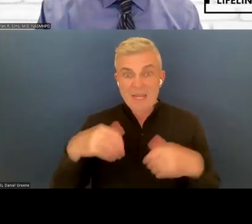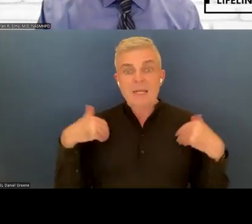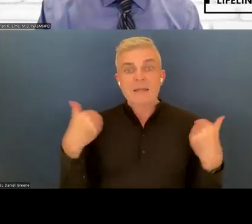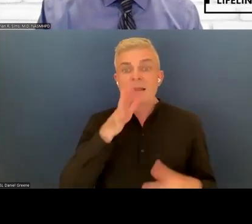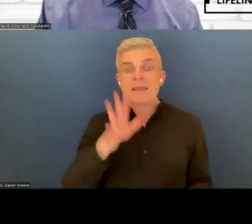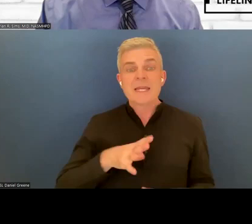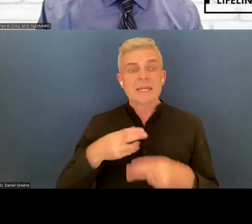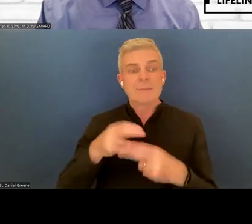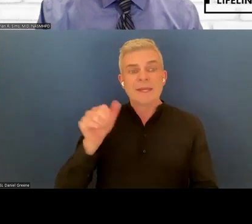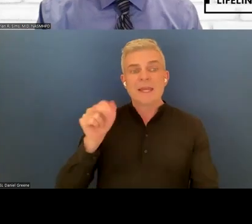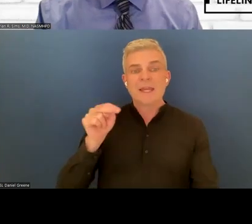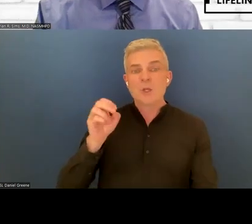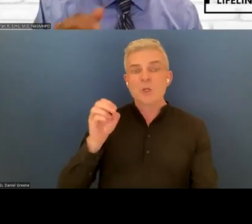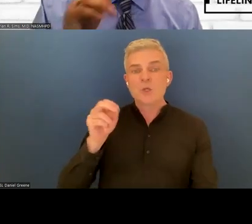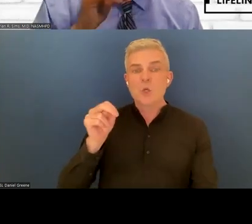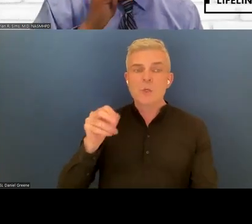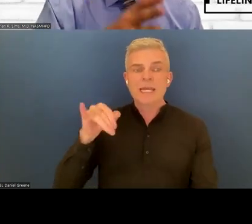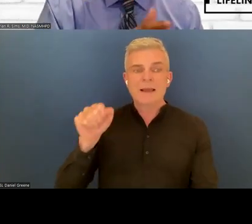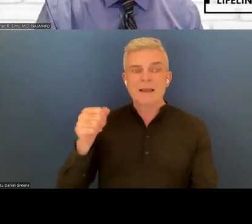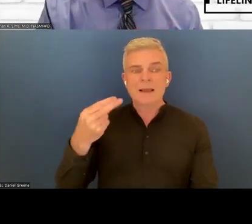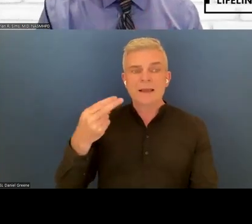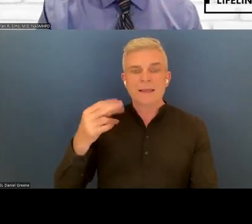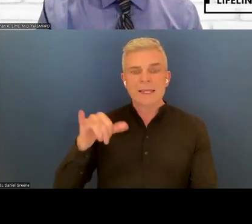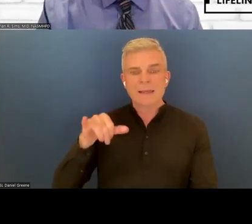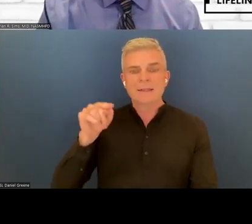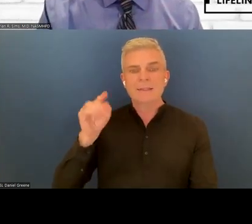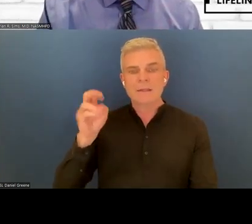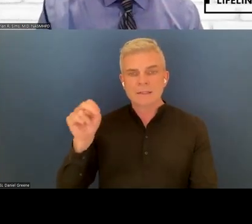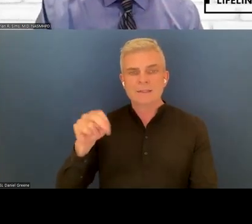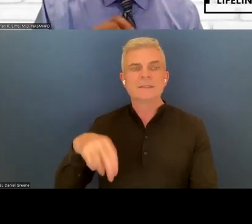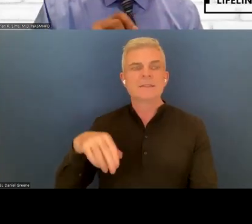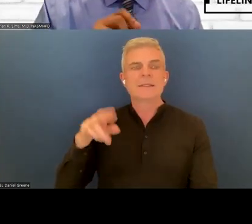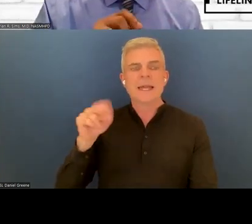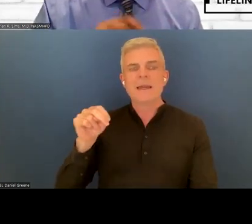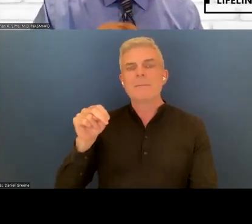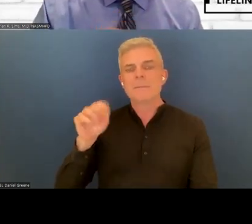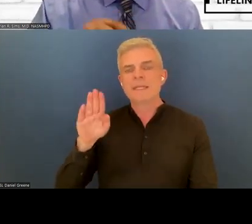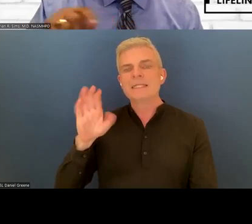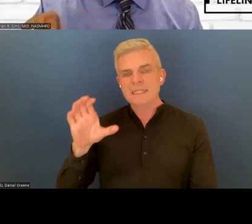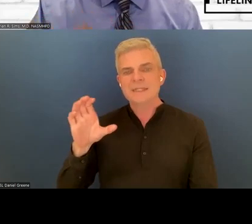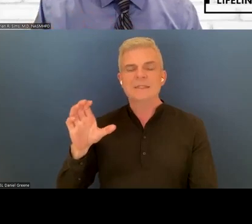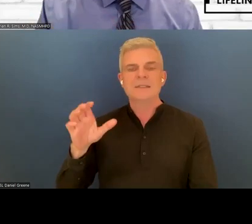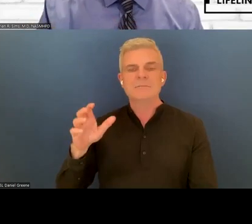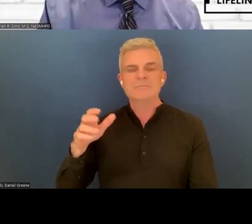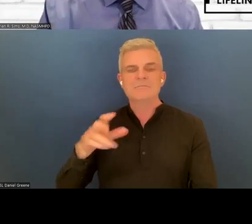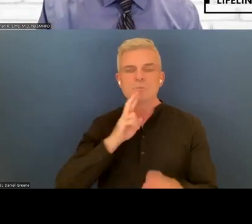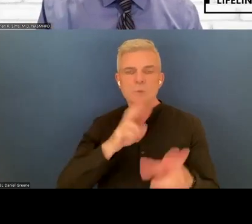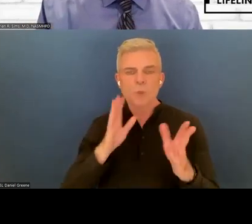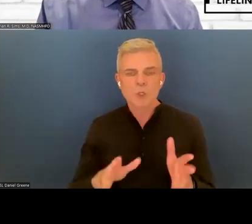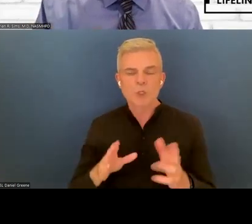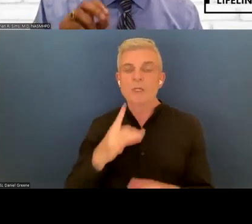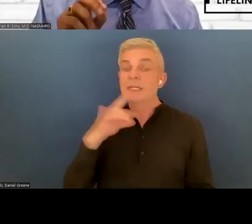Hilton, and she is an NBC correspondent, MSNBC correspondent, who at age 18, when she entered into